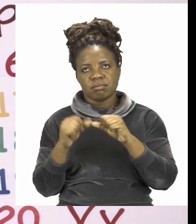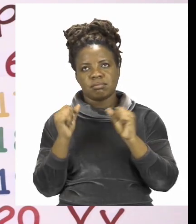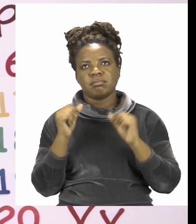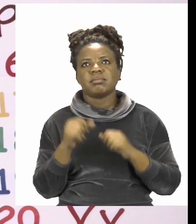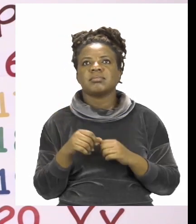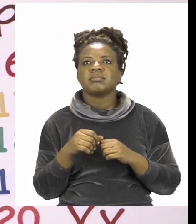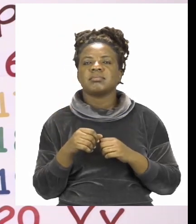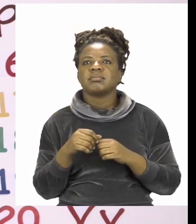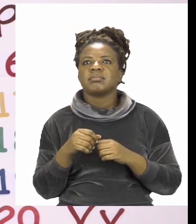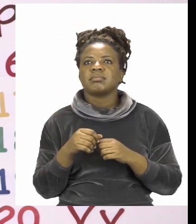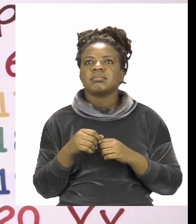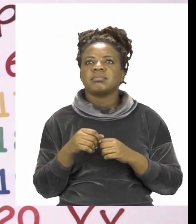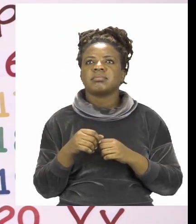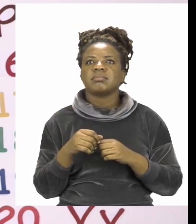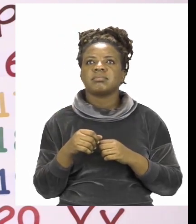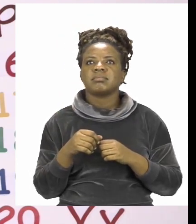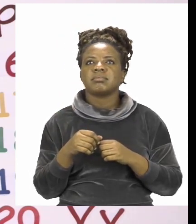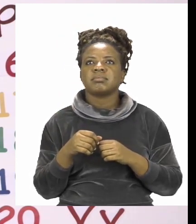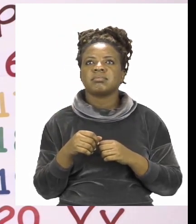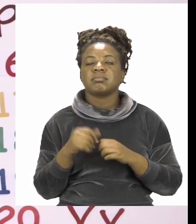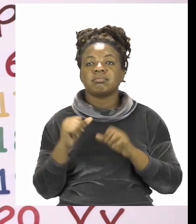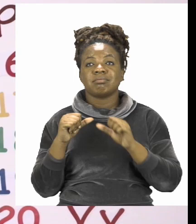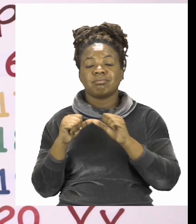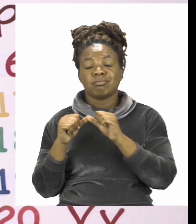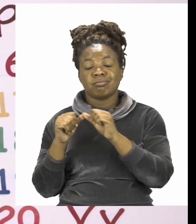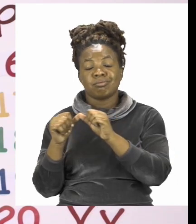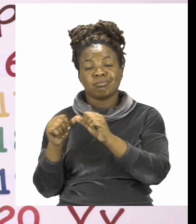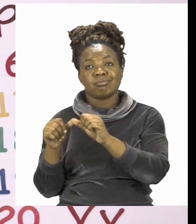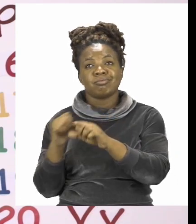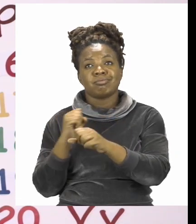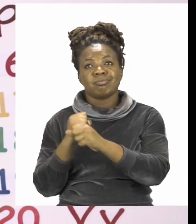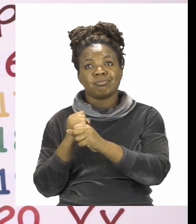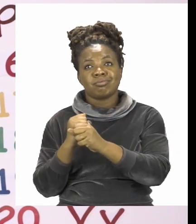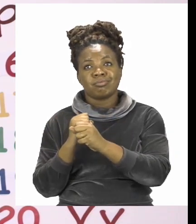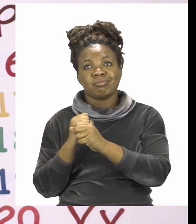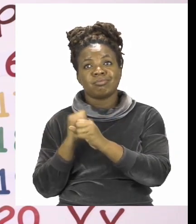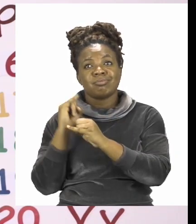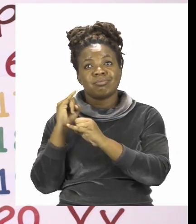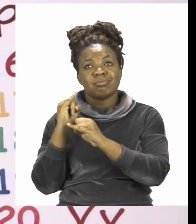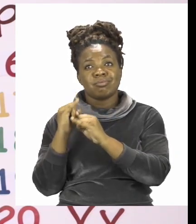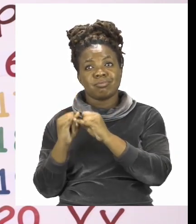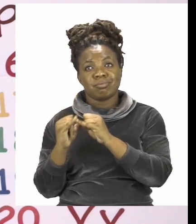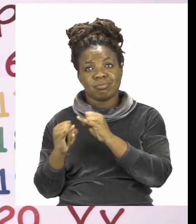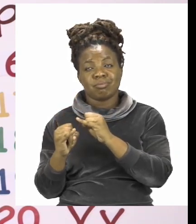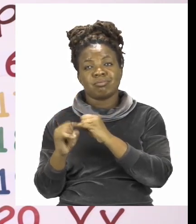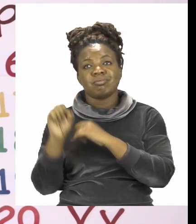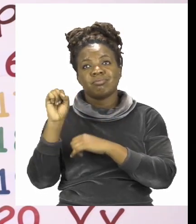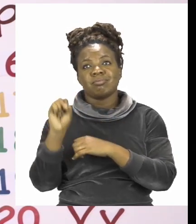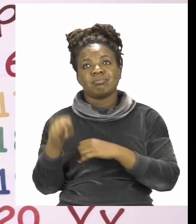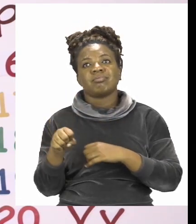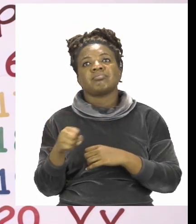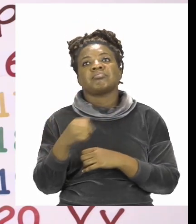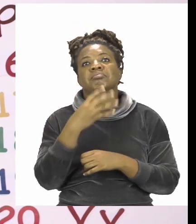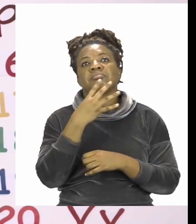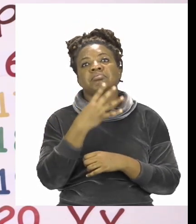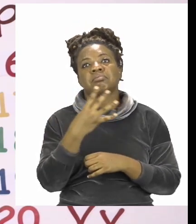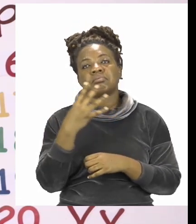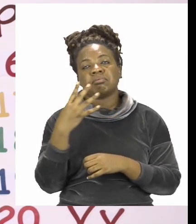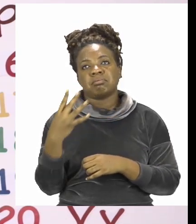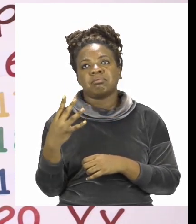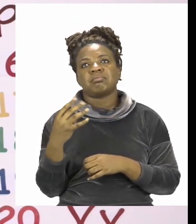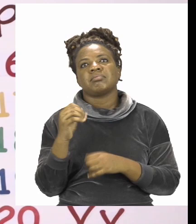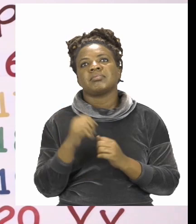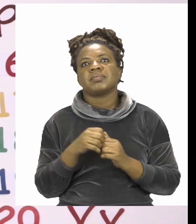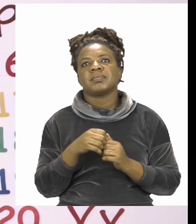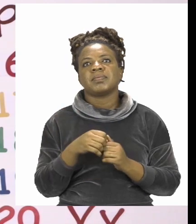line. Remember, if we continue adding with a 2, that means that we should get to 44 in no time and no problem.